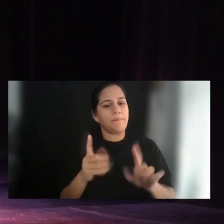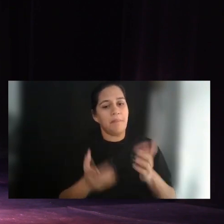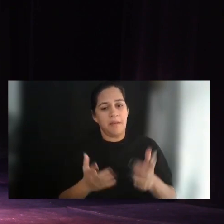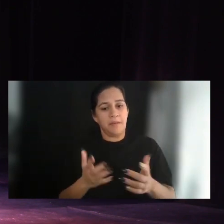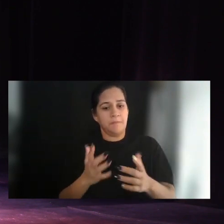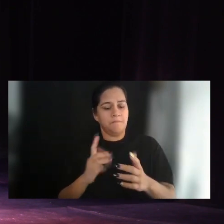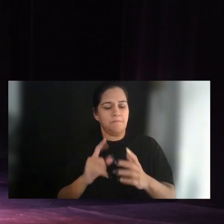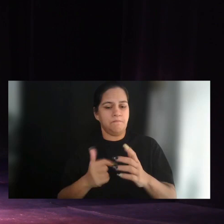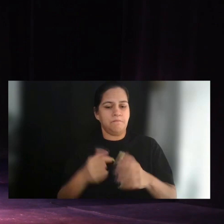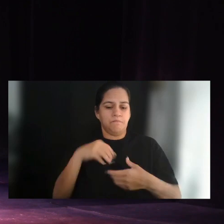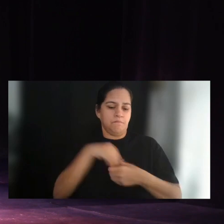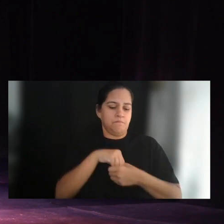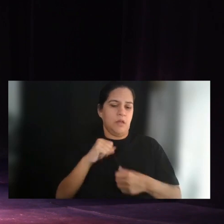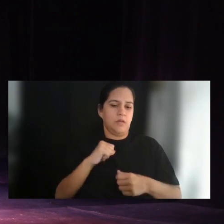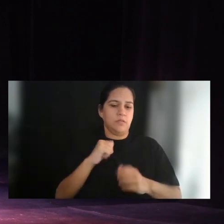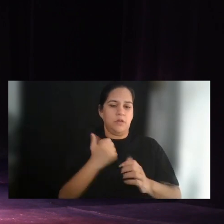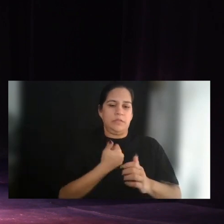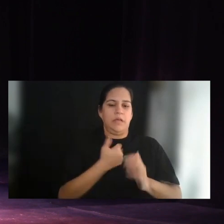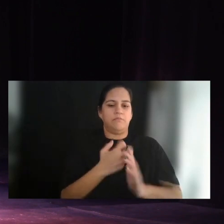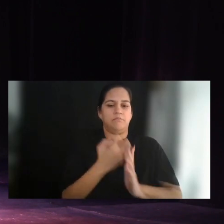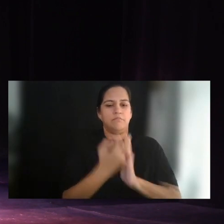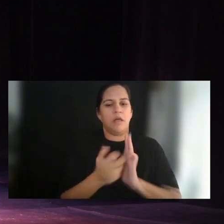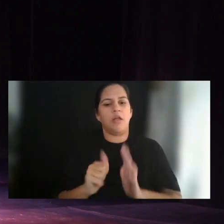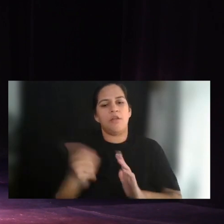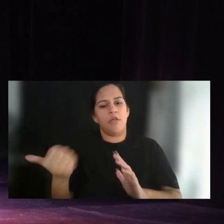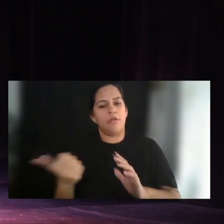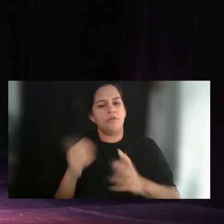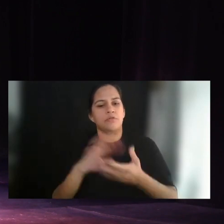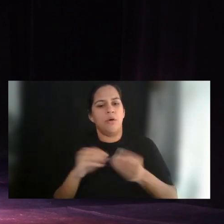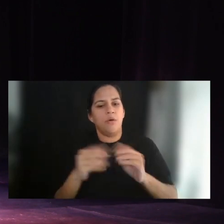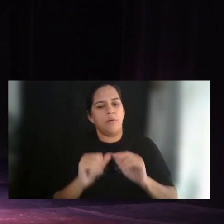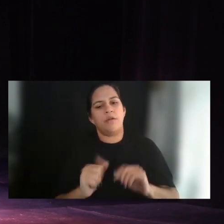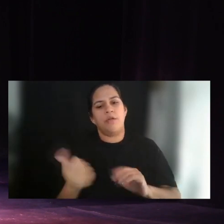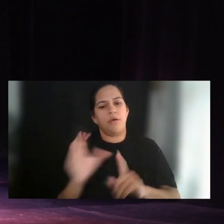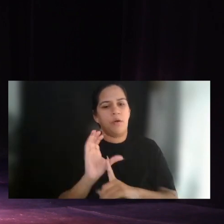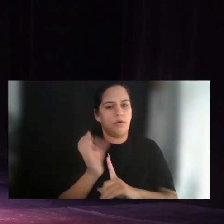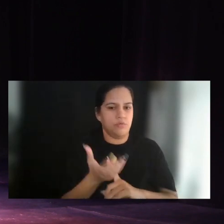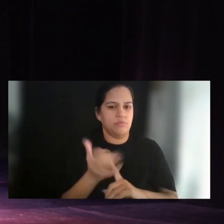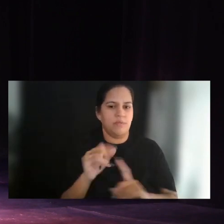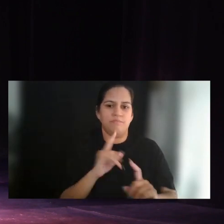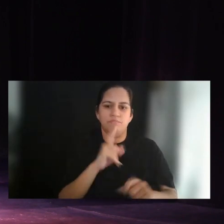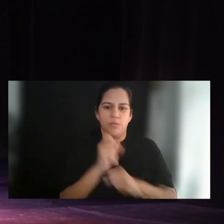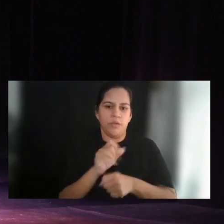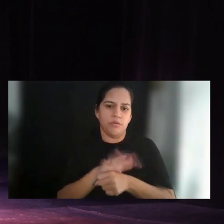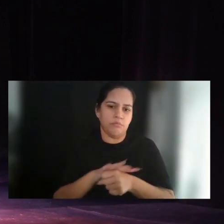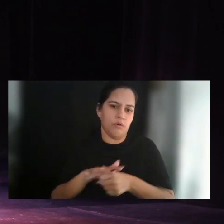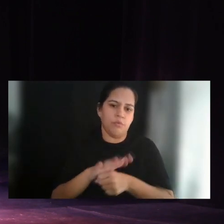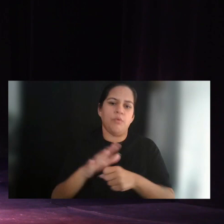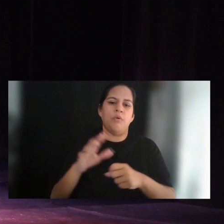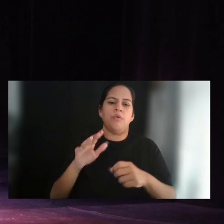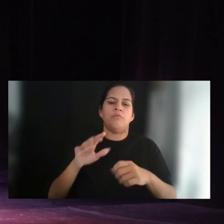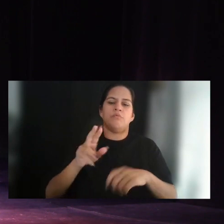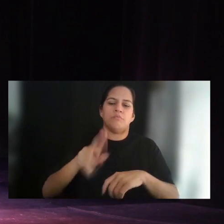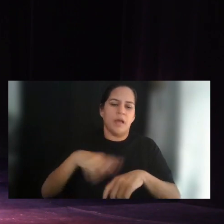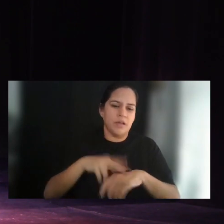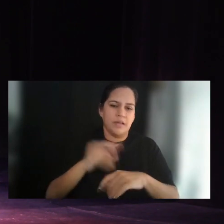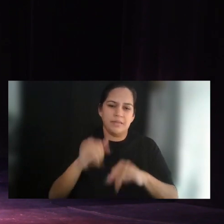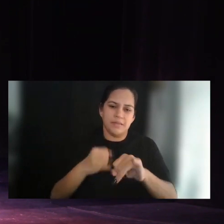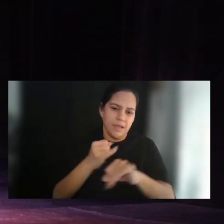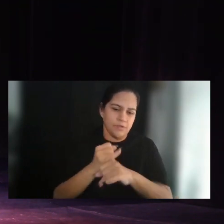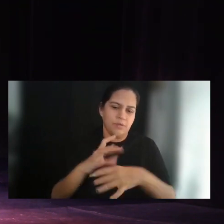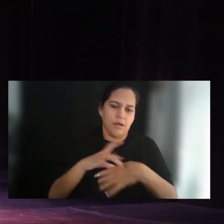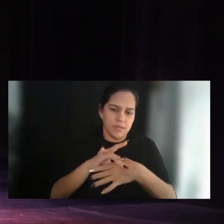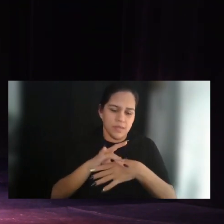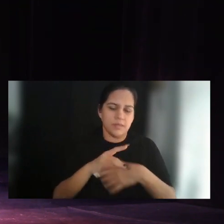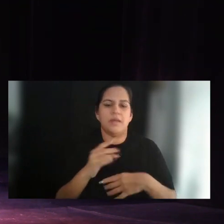story and another's culture. And this is true at the local, national, and international contexts. Now, I'm sure there's a